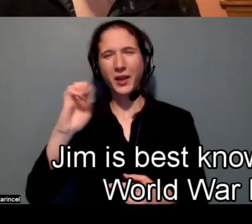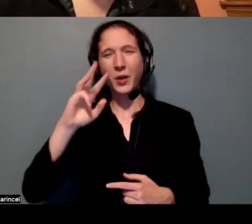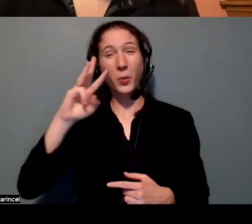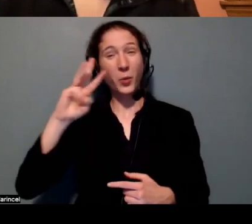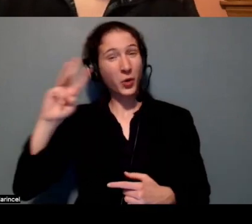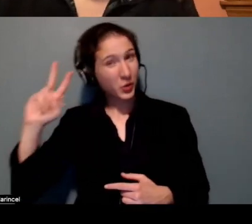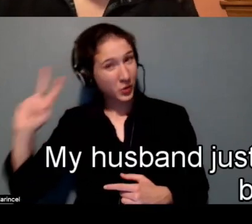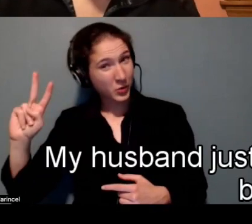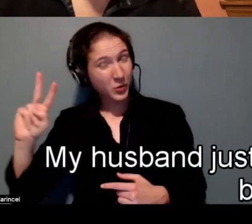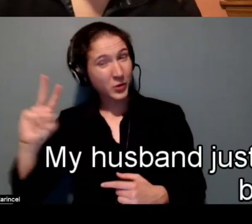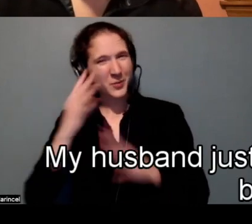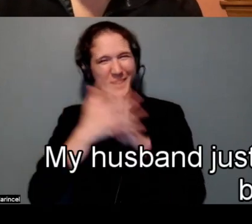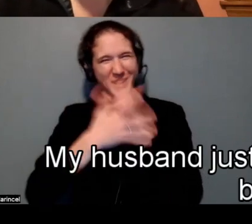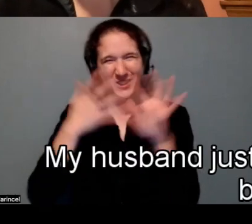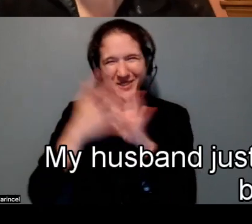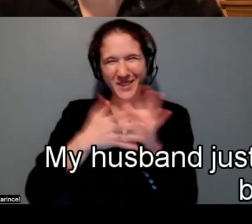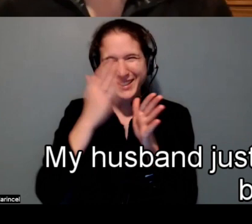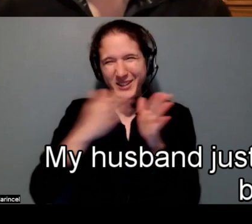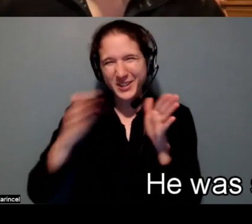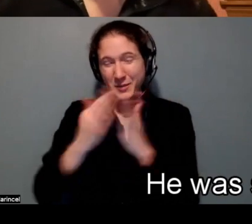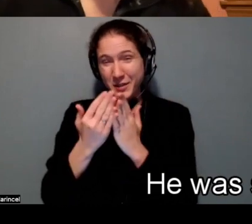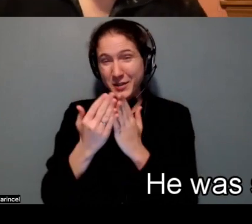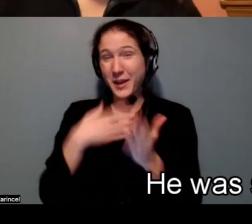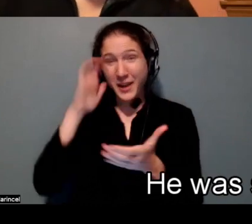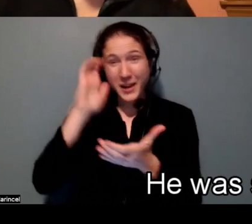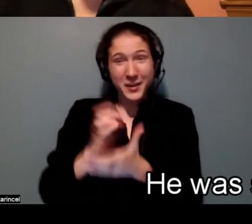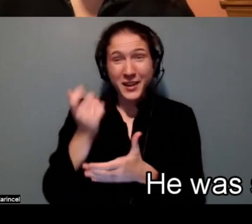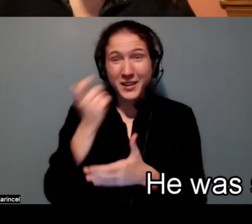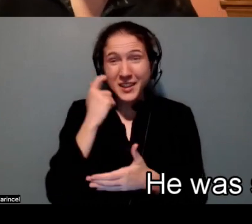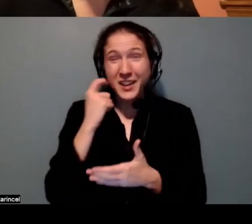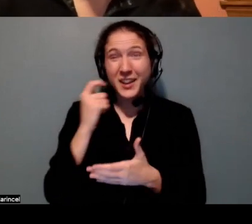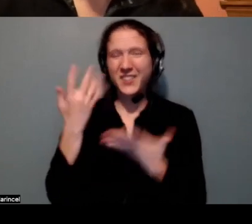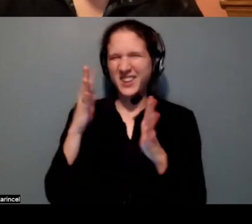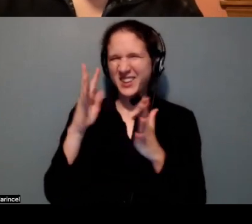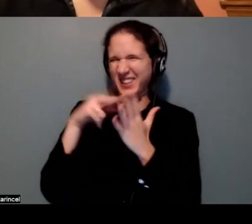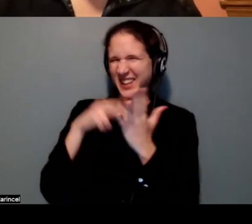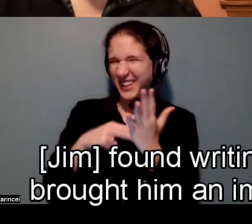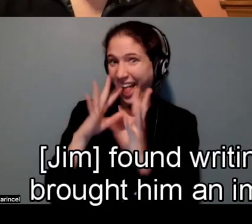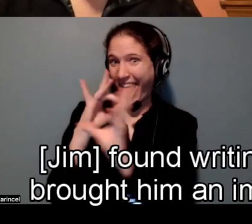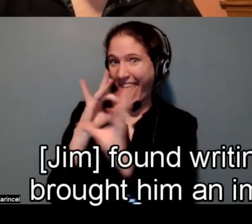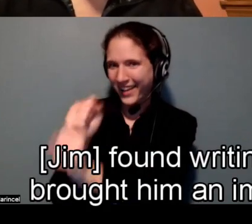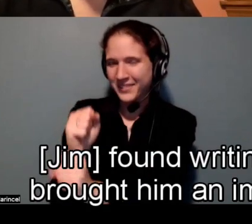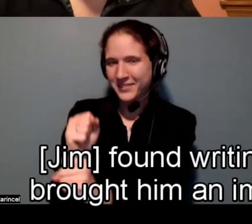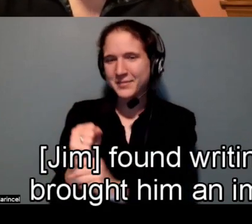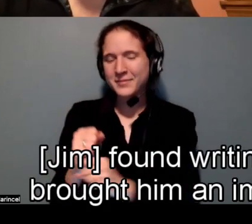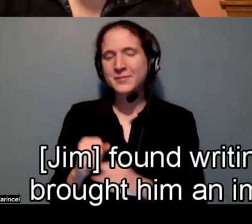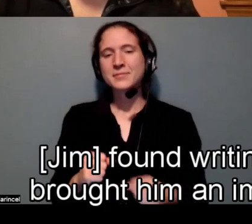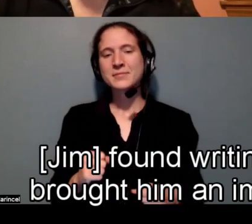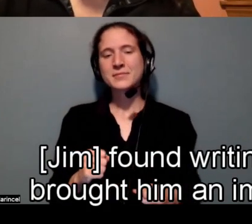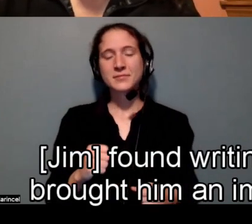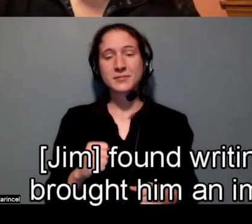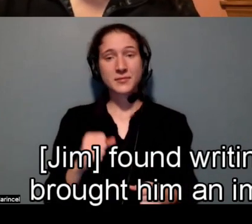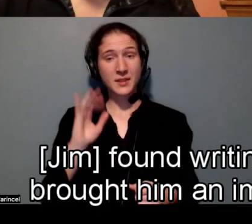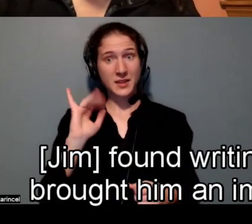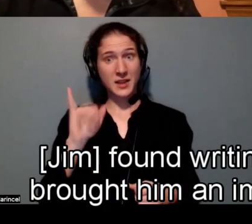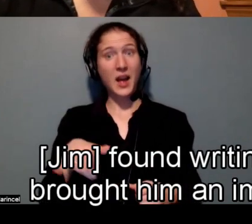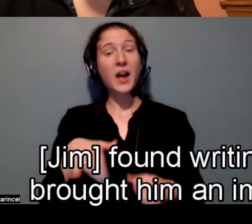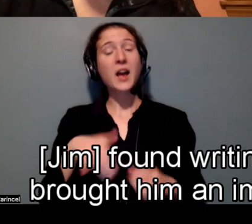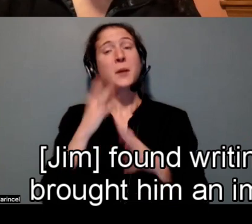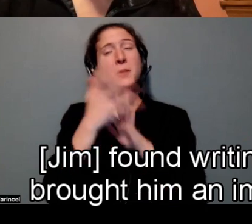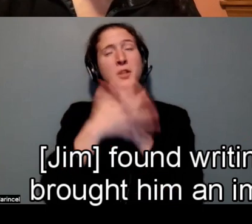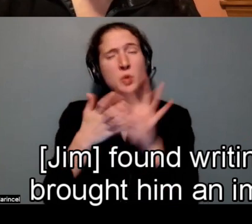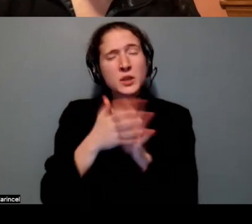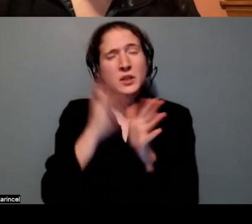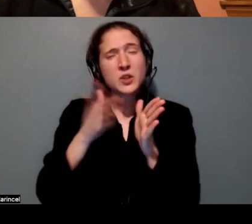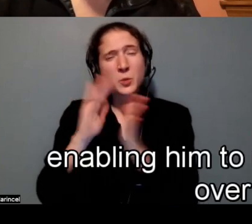series. My husband just finished reading the books. He was so enthralled. He found writing this mystery series brought him an immense